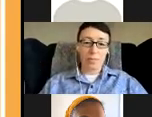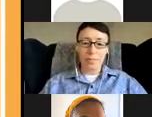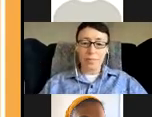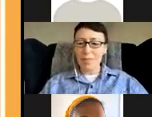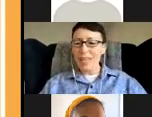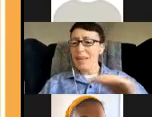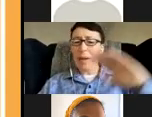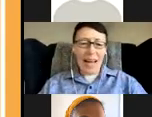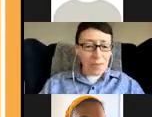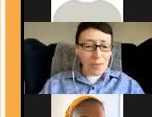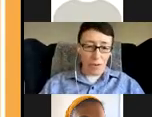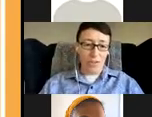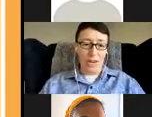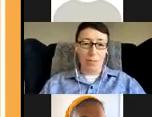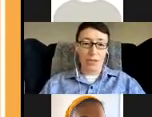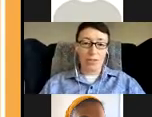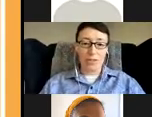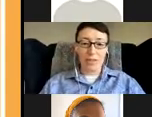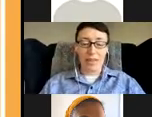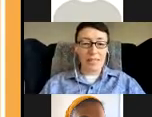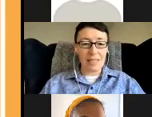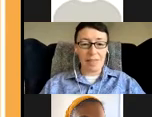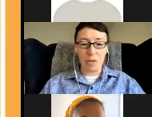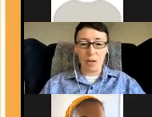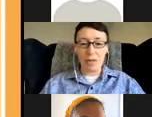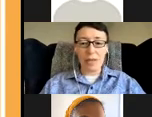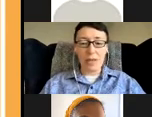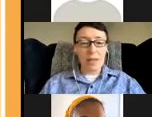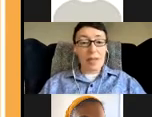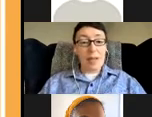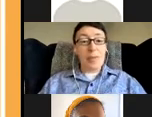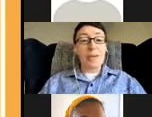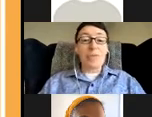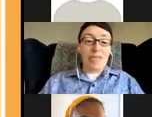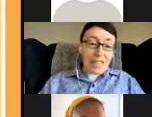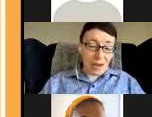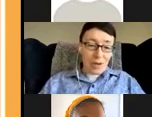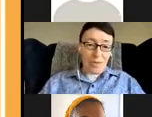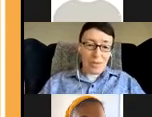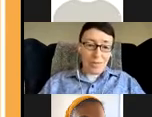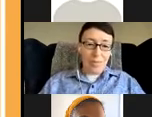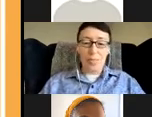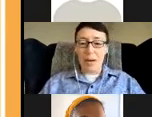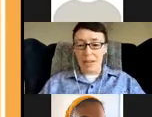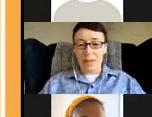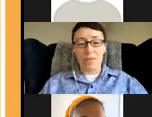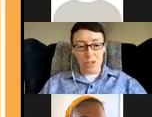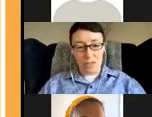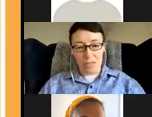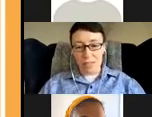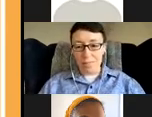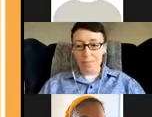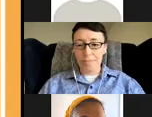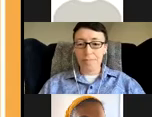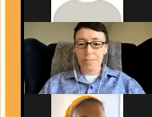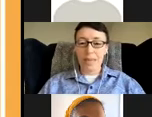support. It passed both chambers in 1971, but it was vetoed by Richard